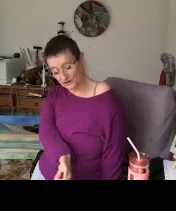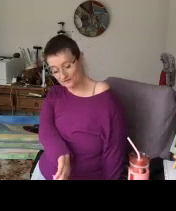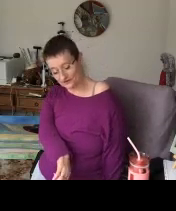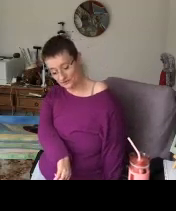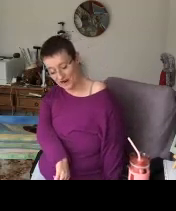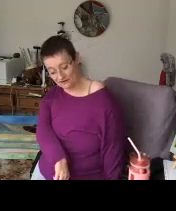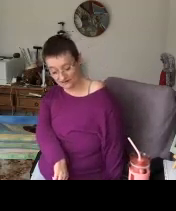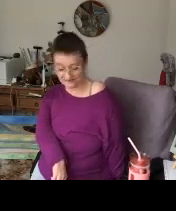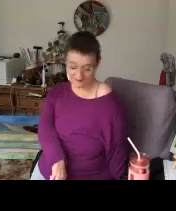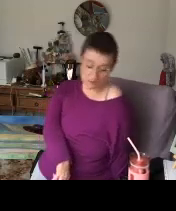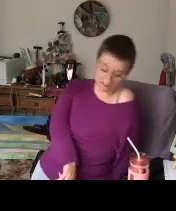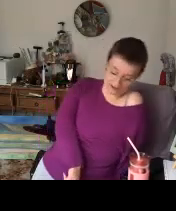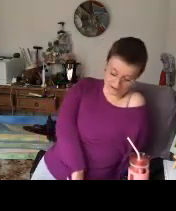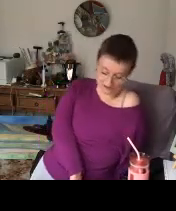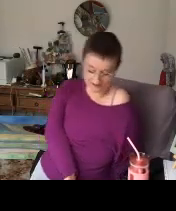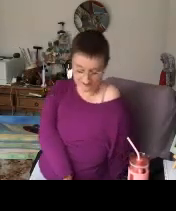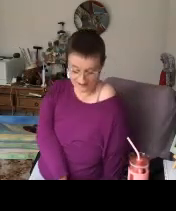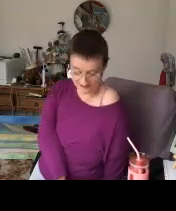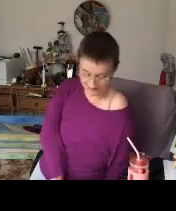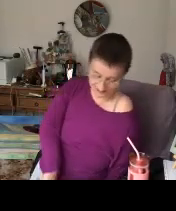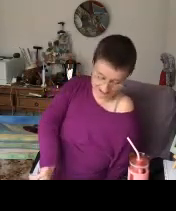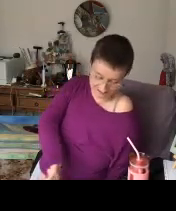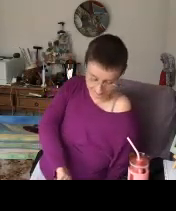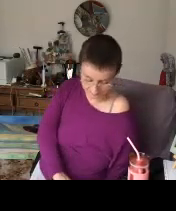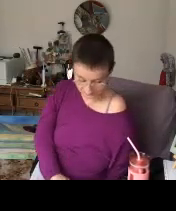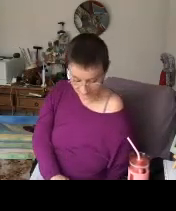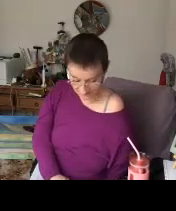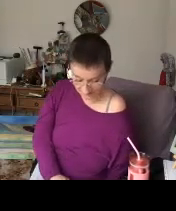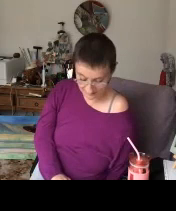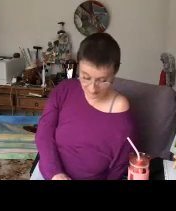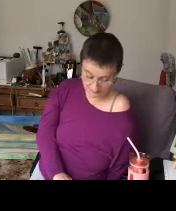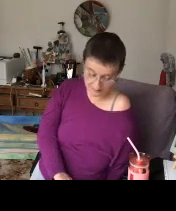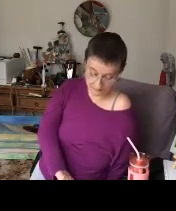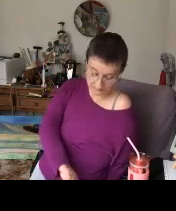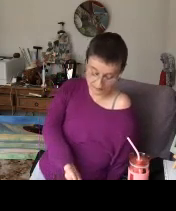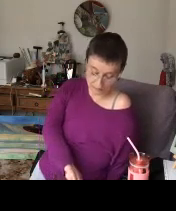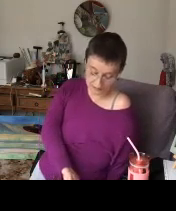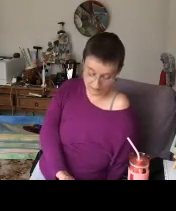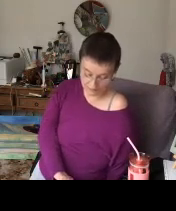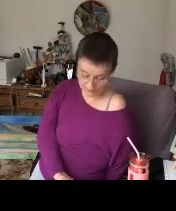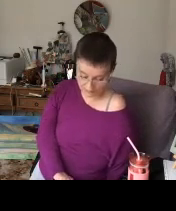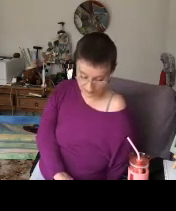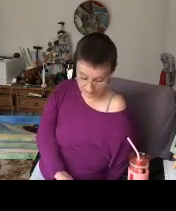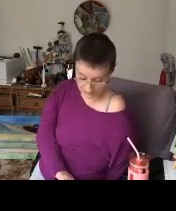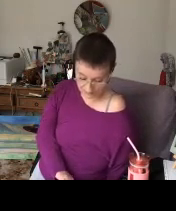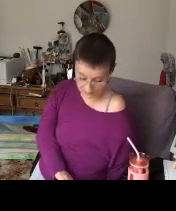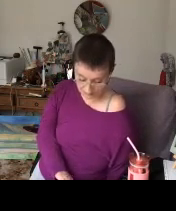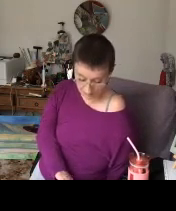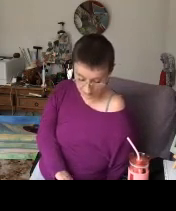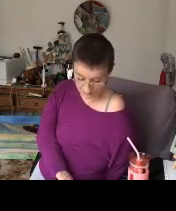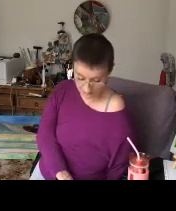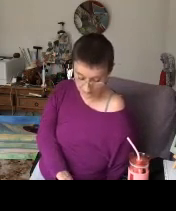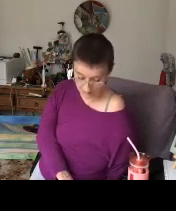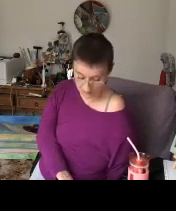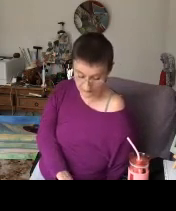the clothes that he's wearing almost looks like his skin. And so William Lawrence did a